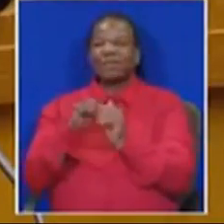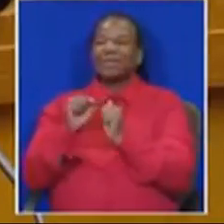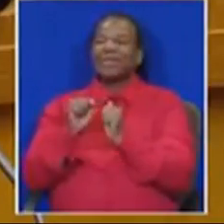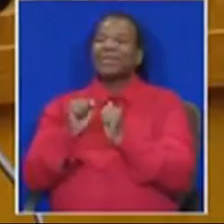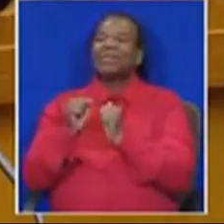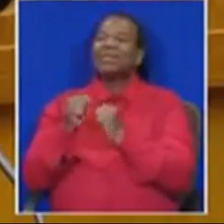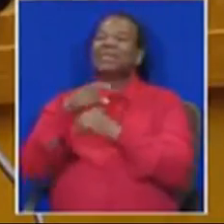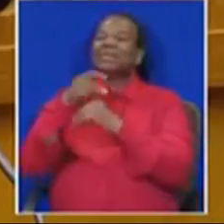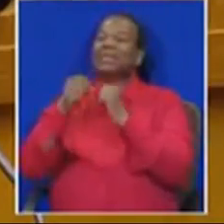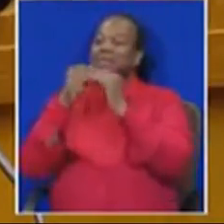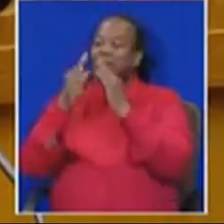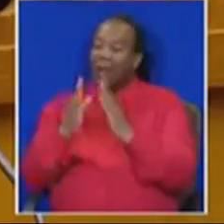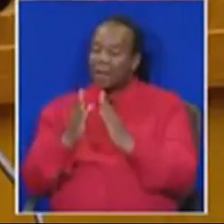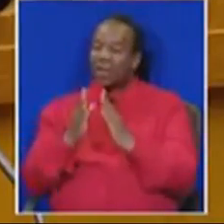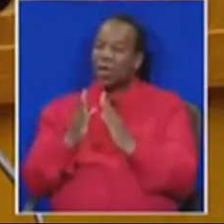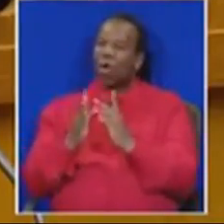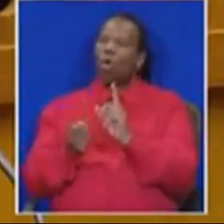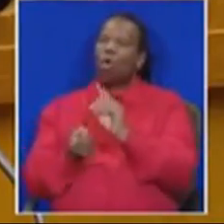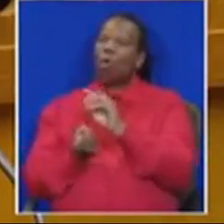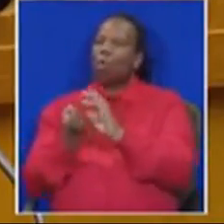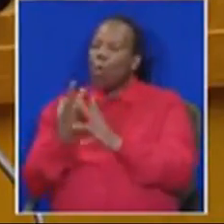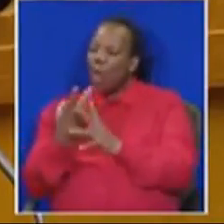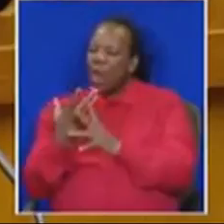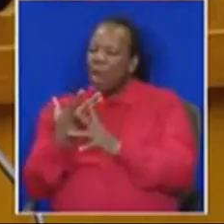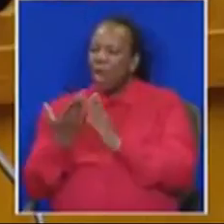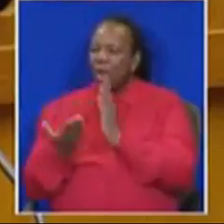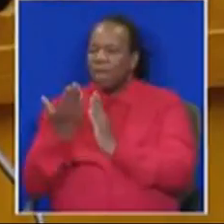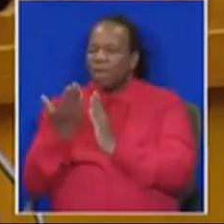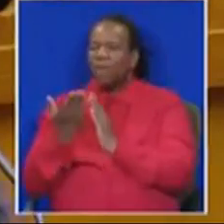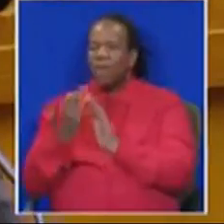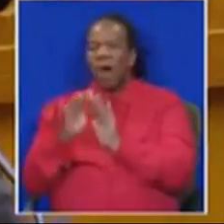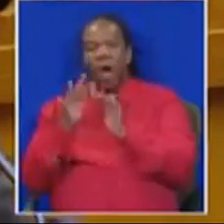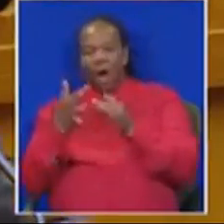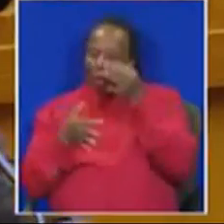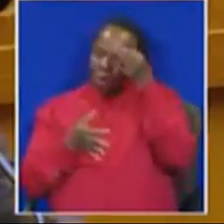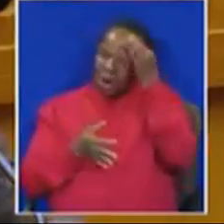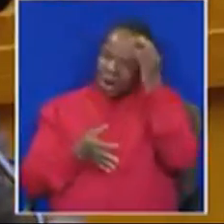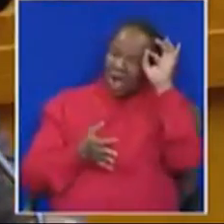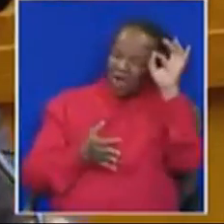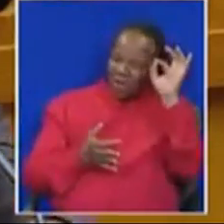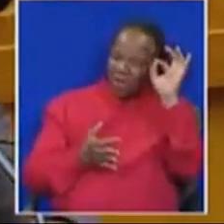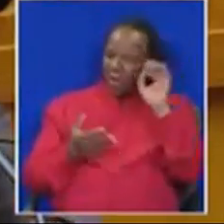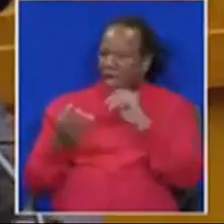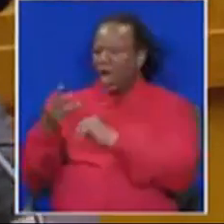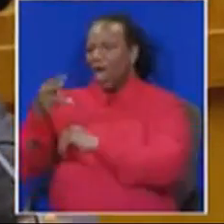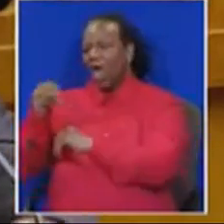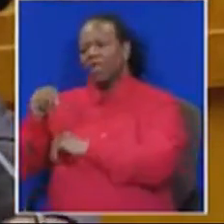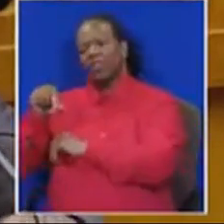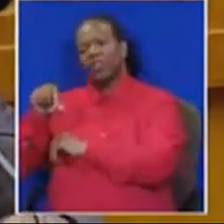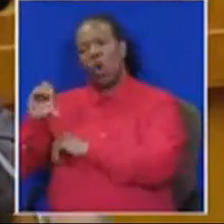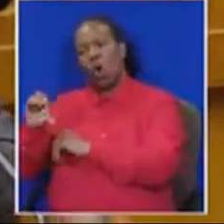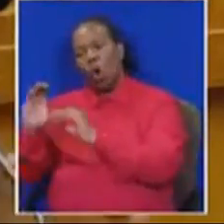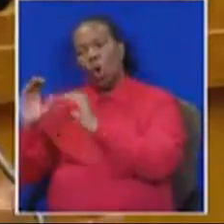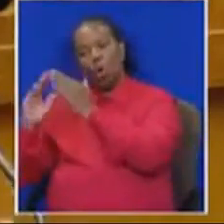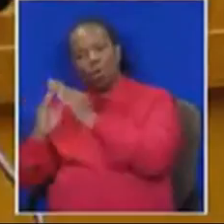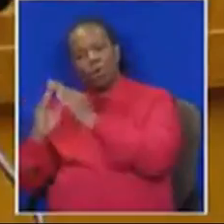seek to improve the interface between the state and civil society,